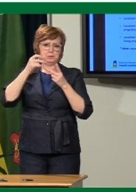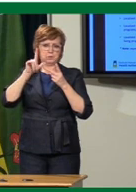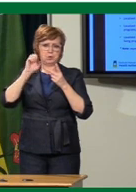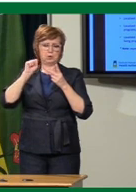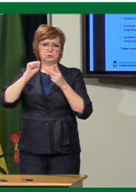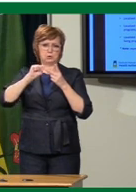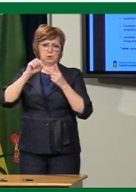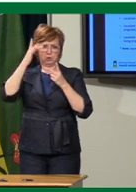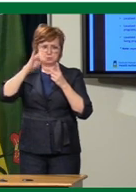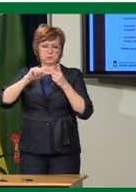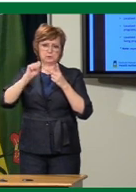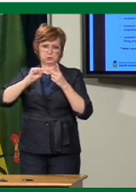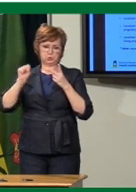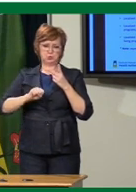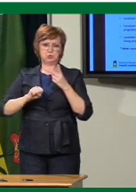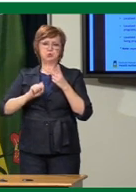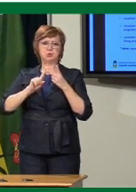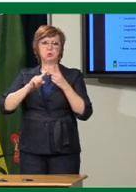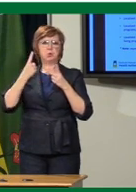Saskatoon where a healthcare worker